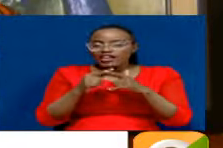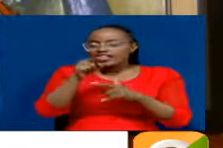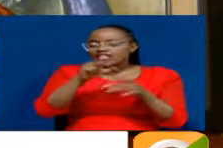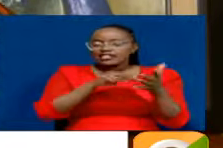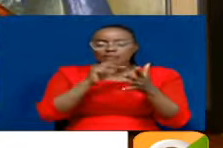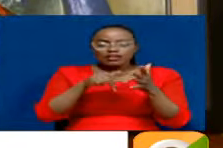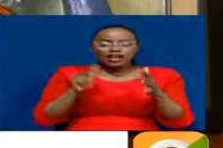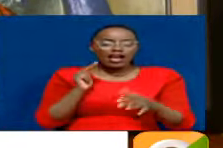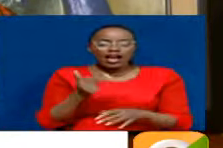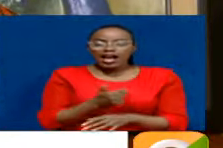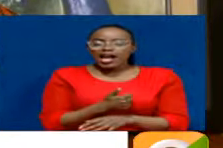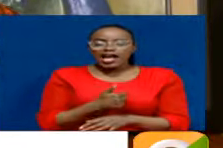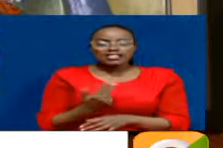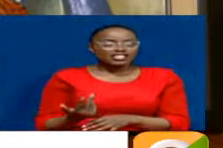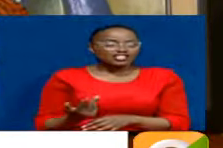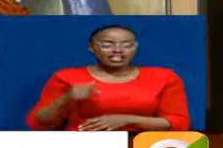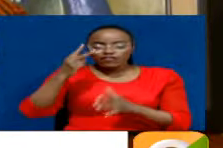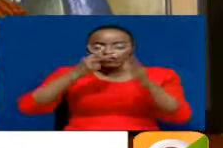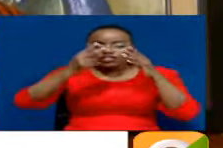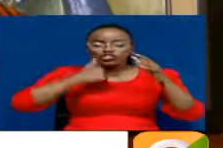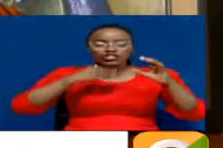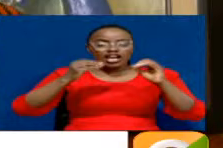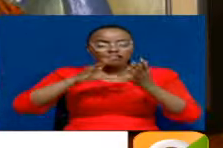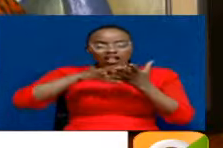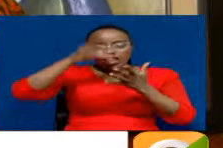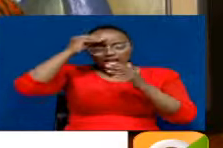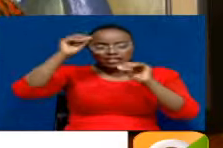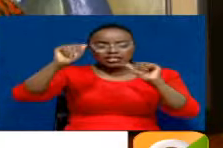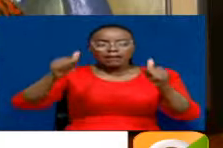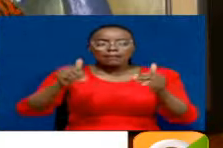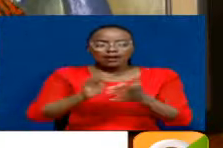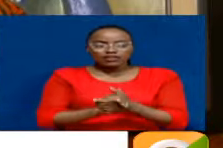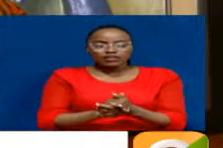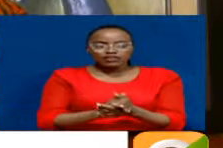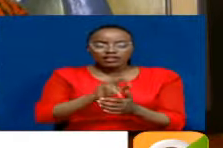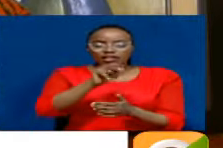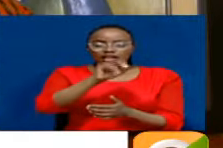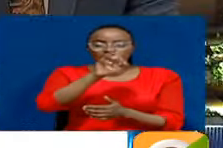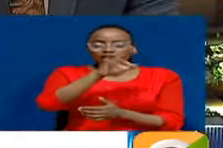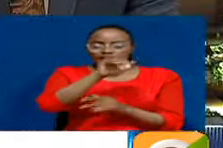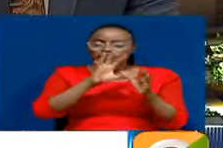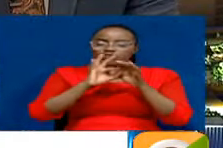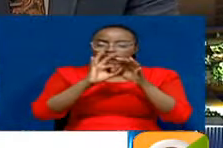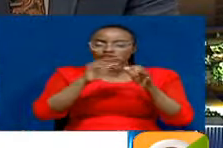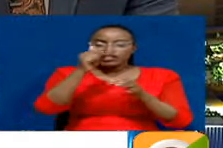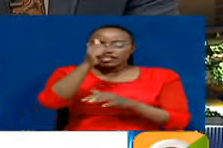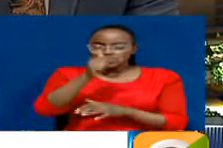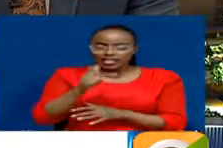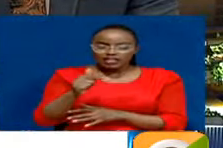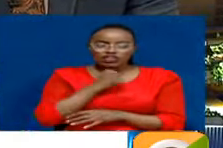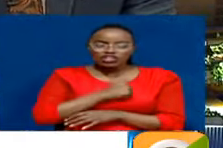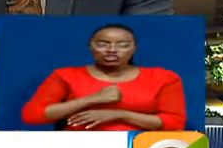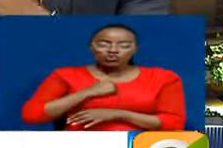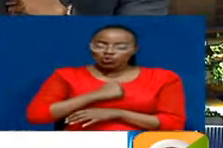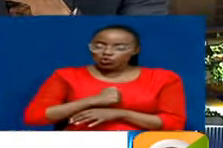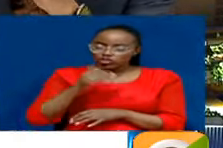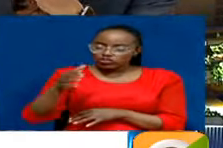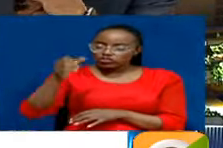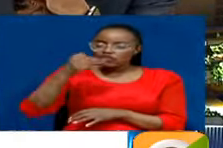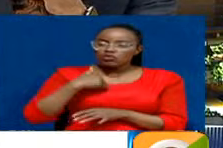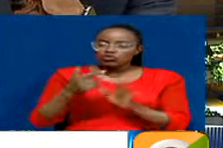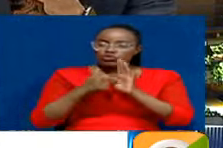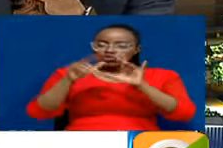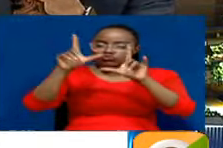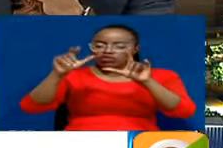that means we are very short-sighted. It means we have not learned. Let me ask Nyerere you this, Kabando. Left a very united Tanzania. Kabando, and I apologize for interrupting you. I want to show you